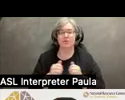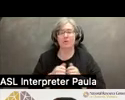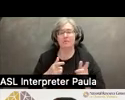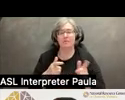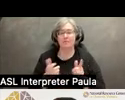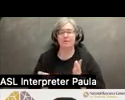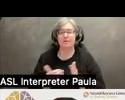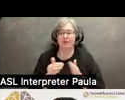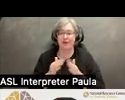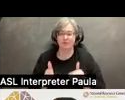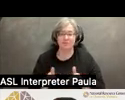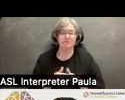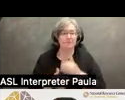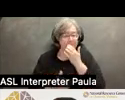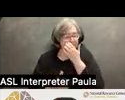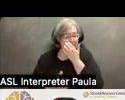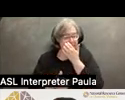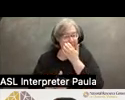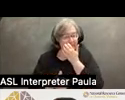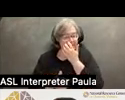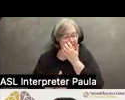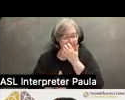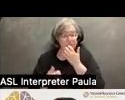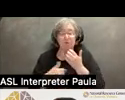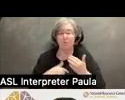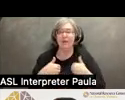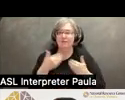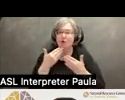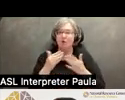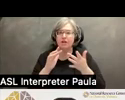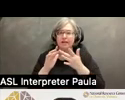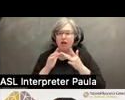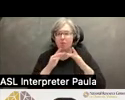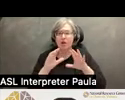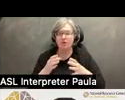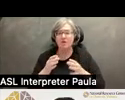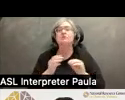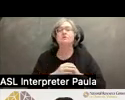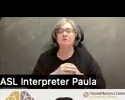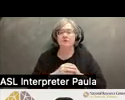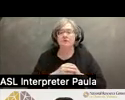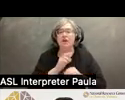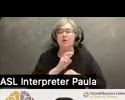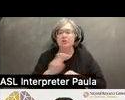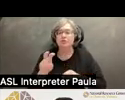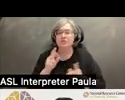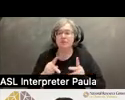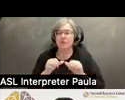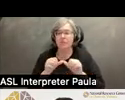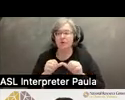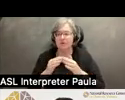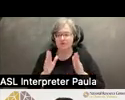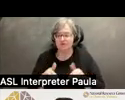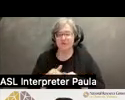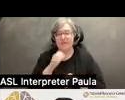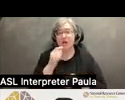And we also have a really good network of moving people onto a permanent housing program aside